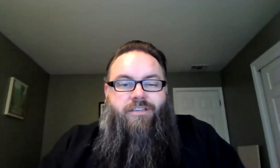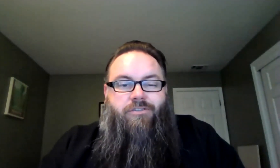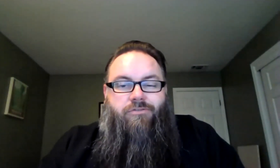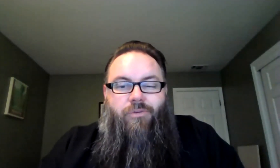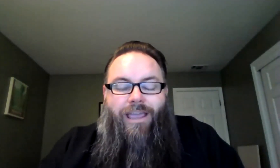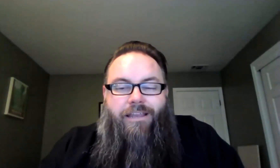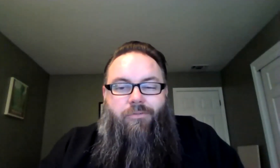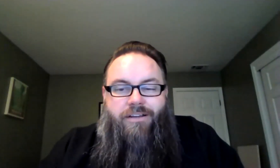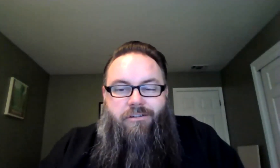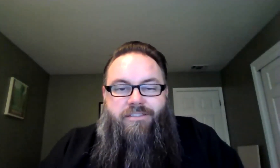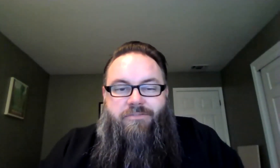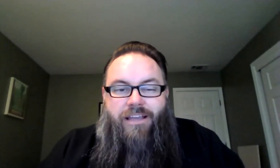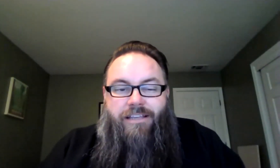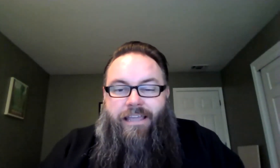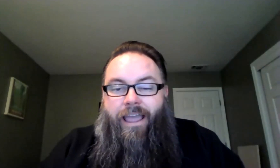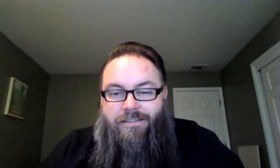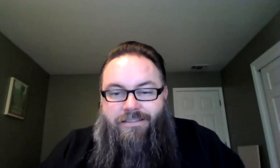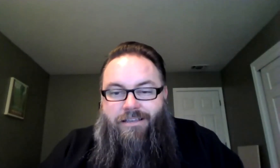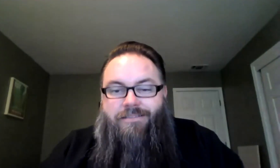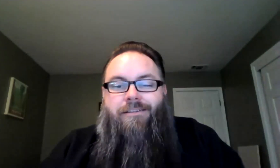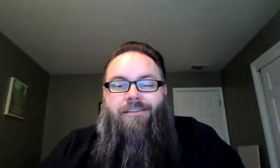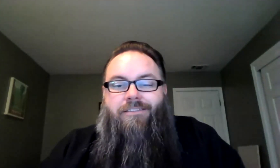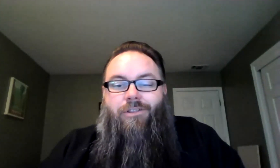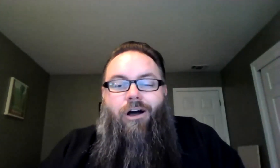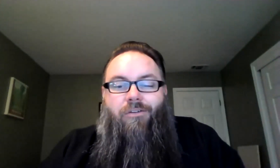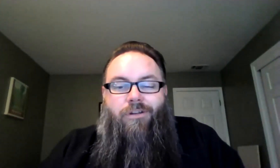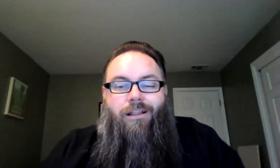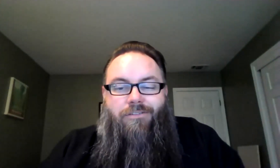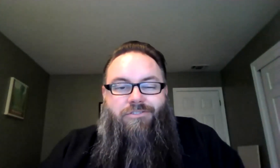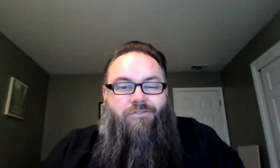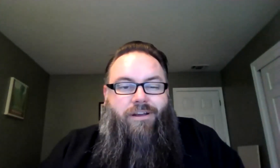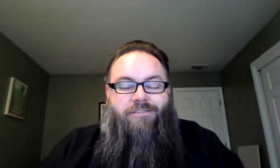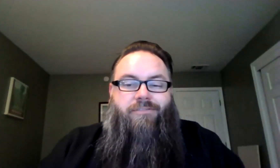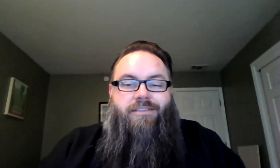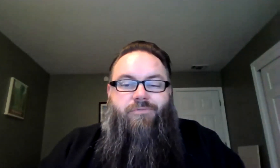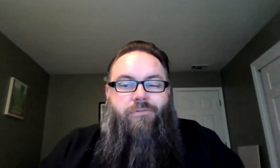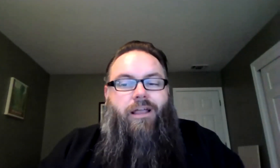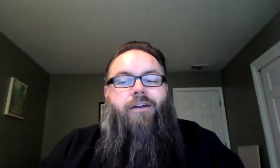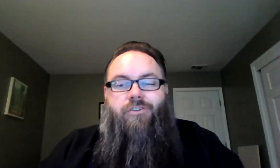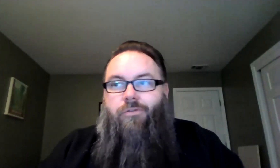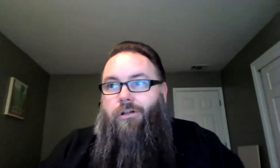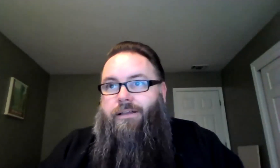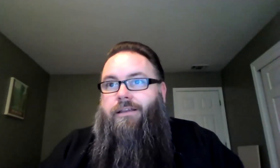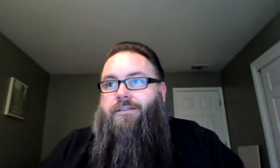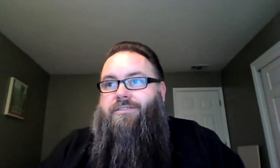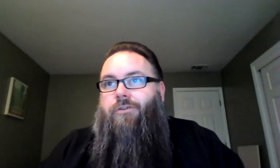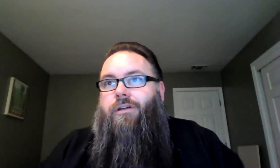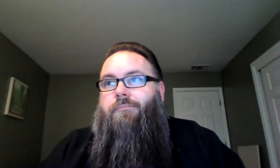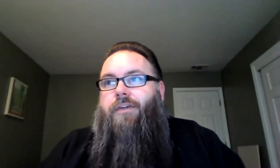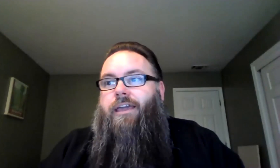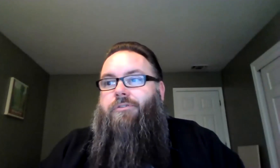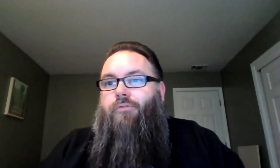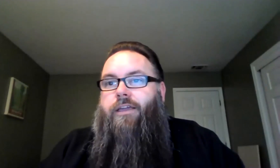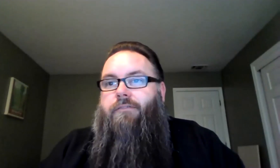this. Regional centers don't do any direct services. We actually can't. It says in the law that we're not allowed to do direct services. So we rely on you all. And